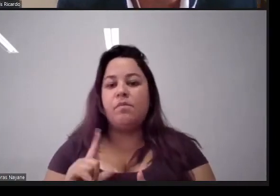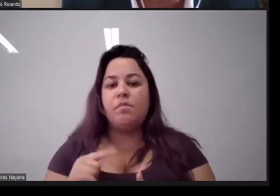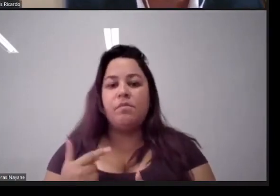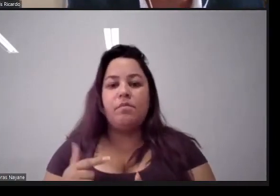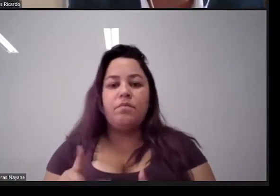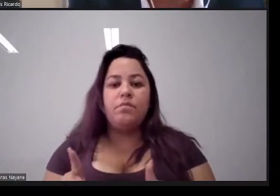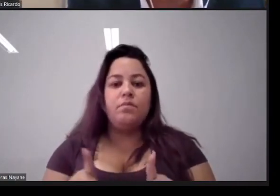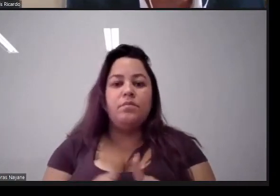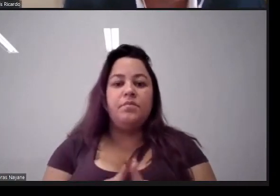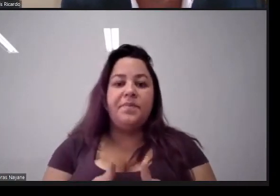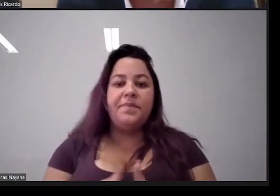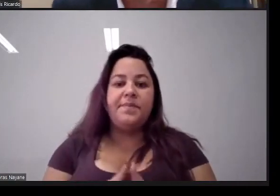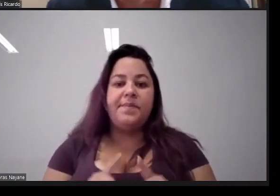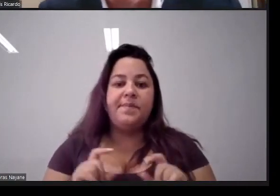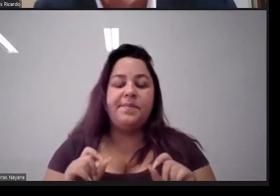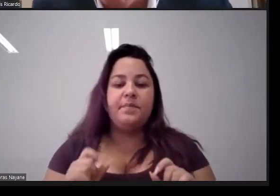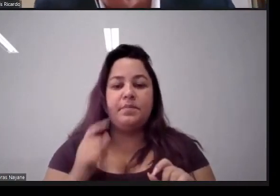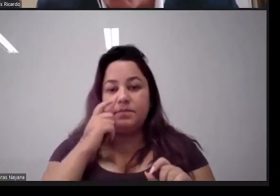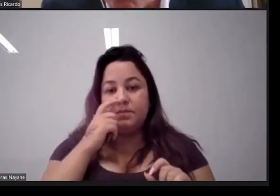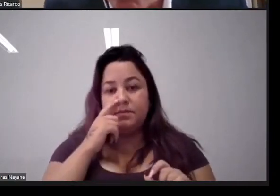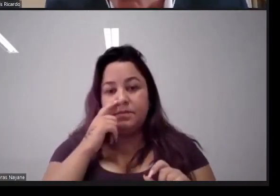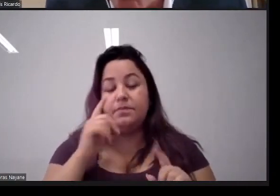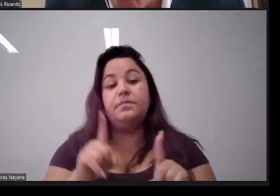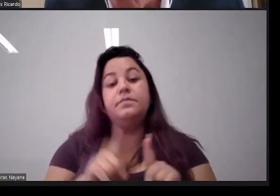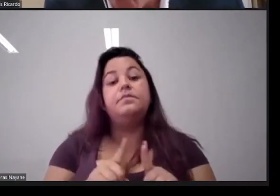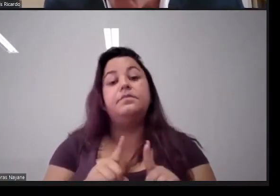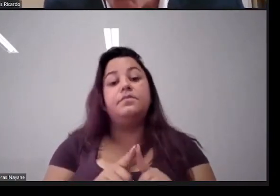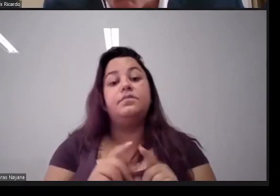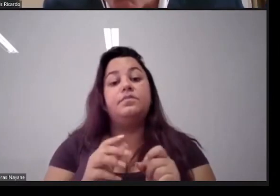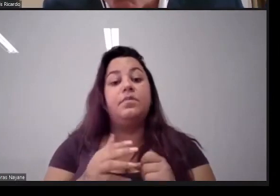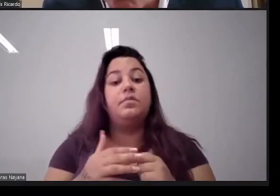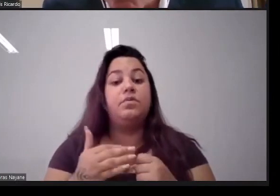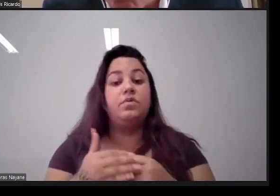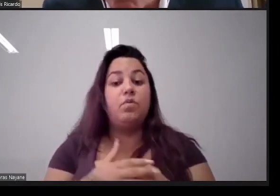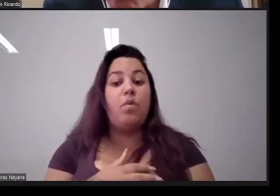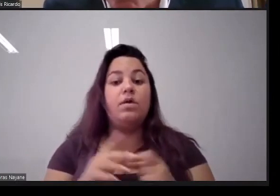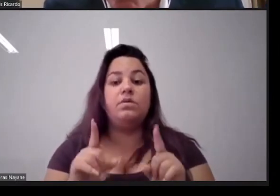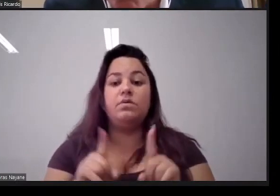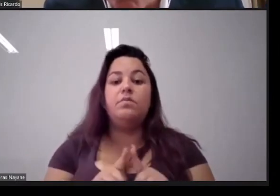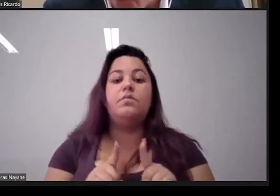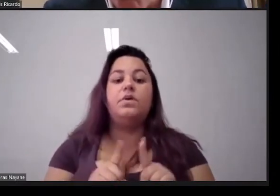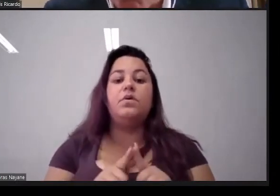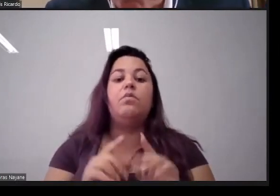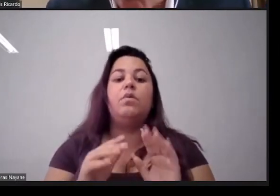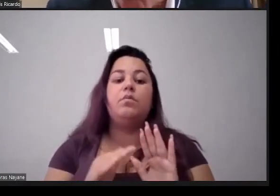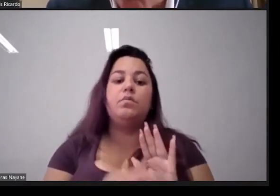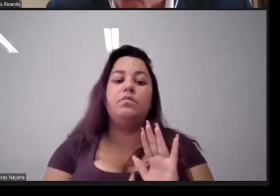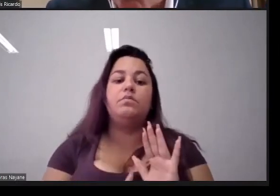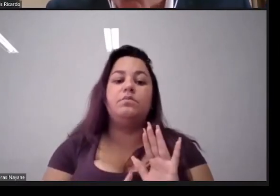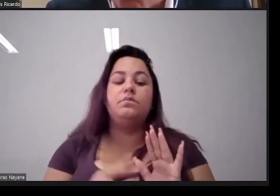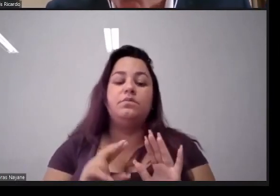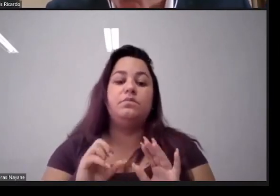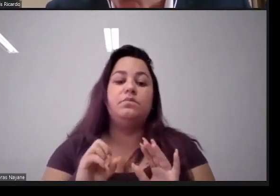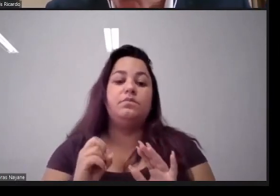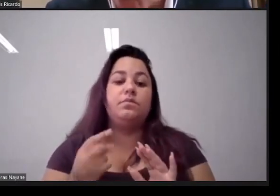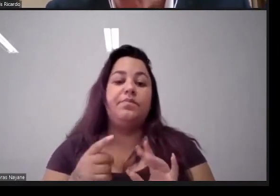income employees, they are not able to save a lot,